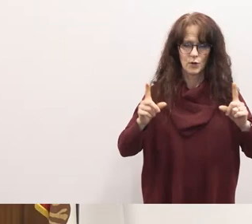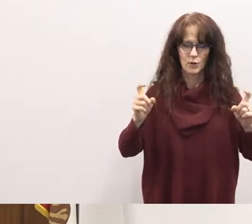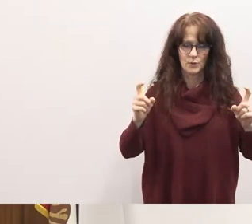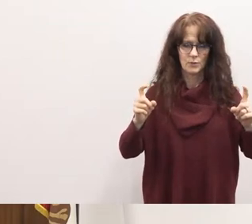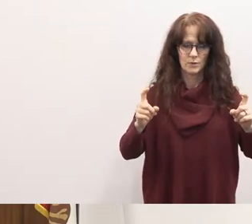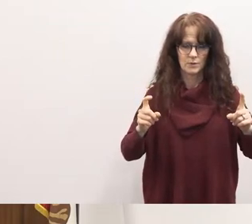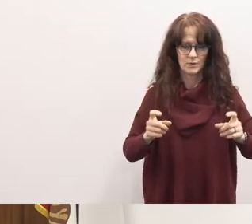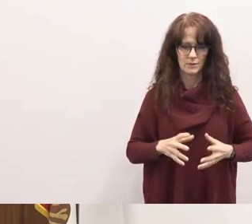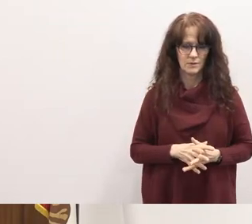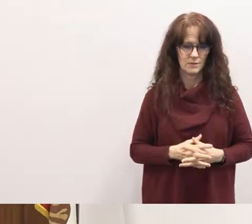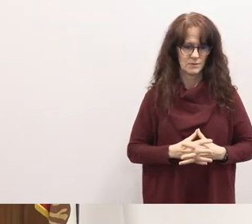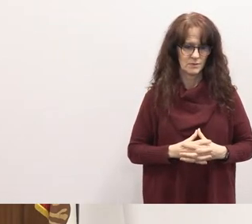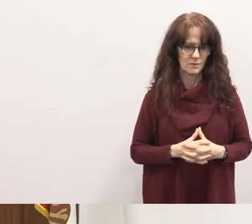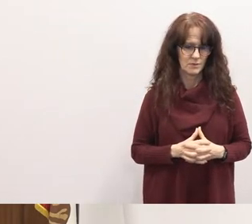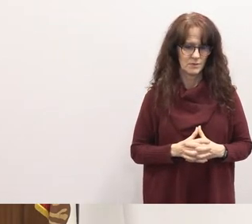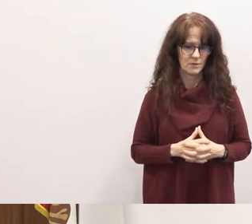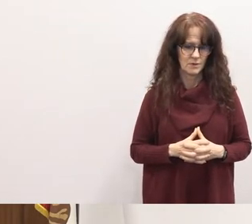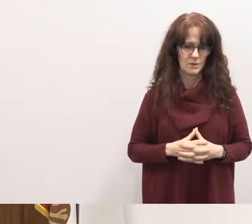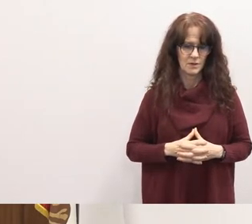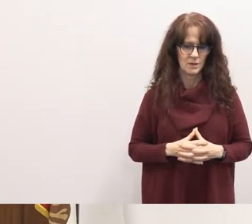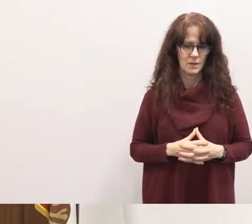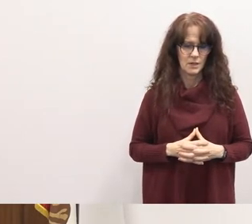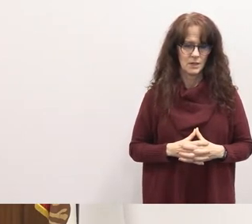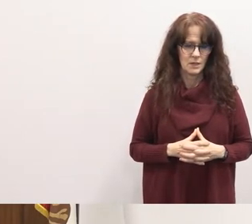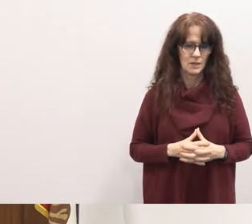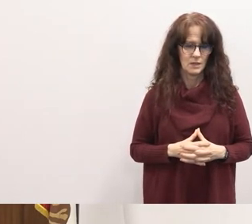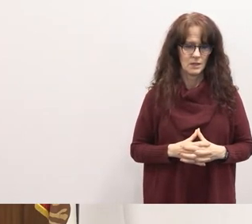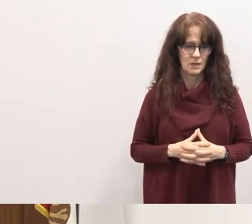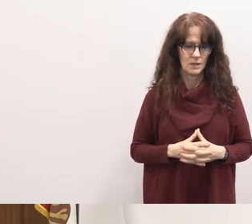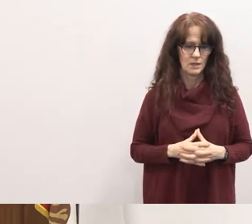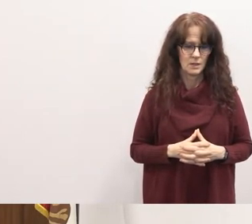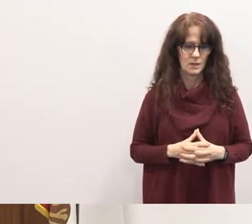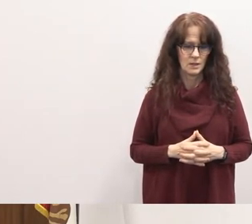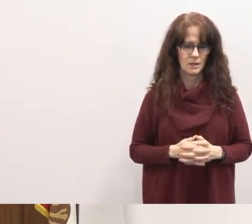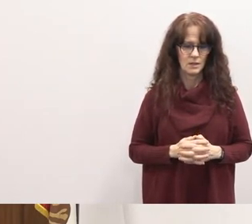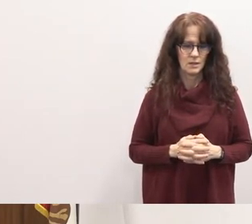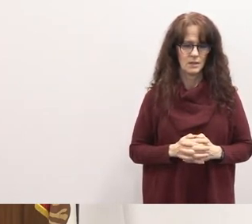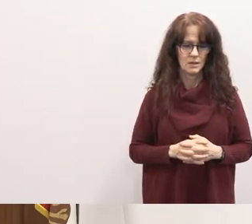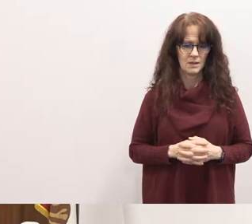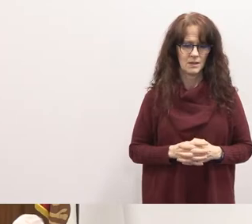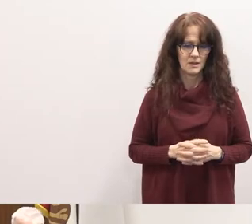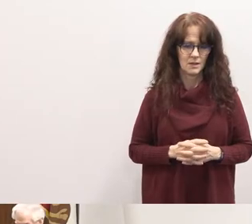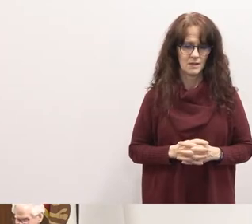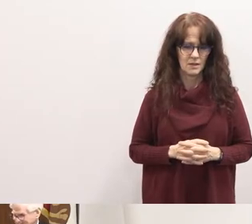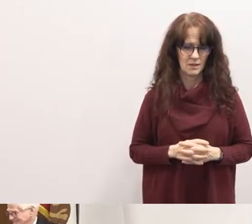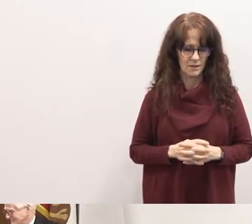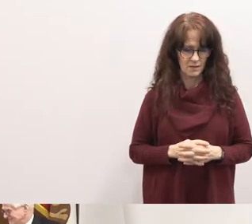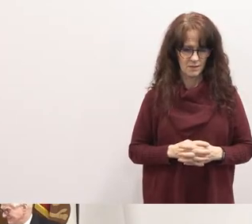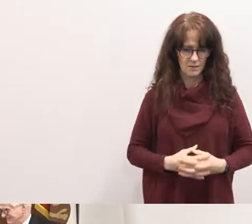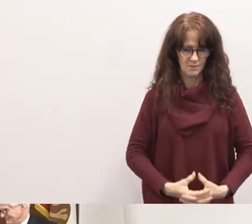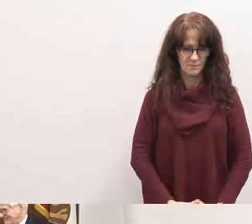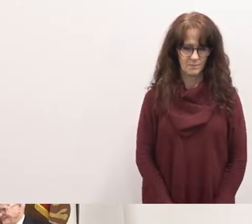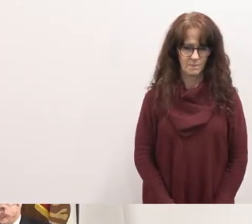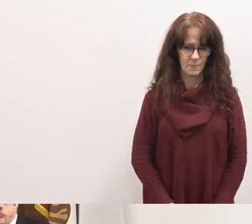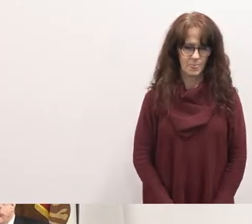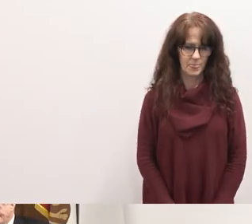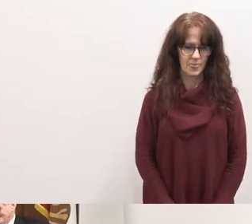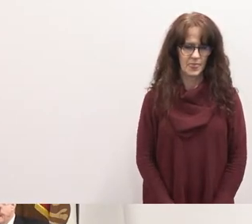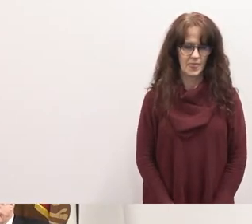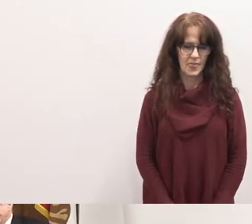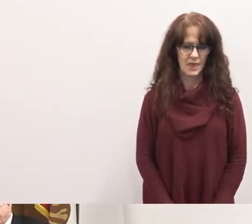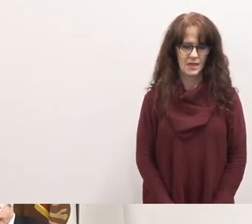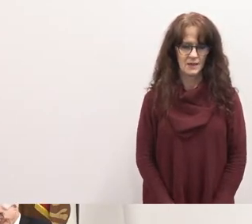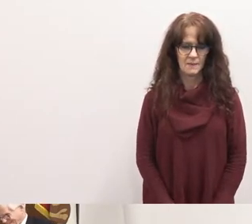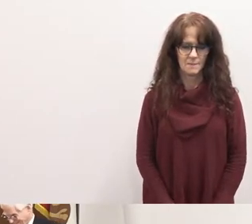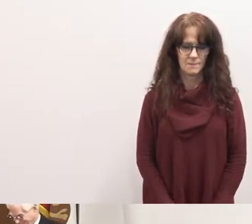Otto. Oh, okay. We'll shake our hands. Walk around and shake all of our hands. Thank you. You're the leader. As Mandela